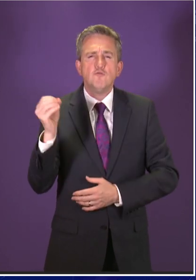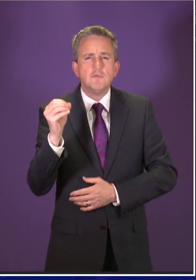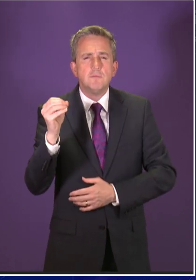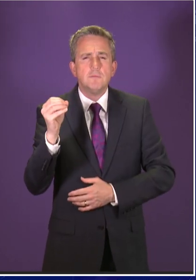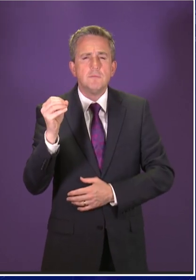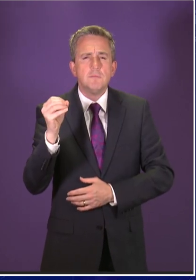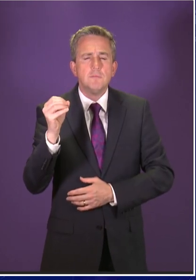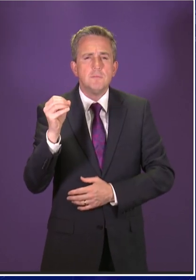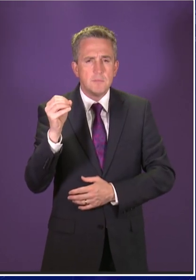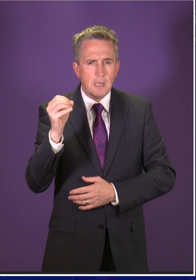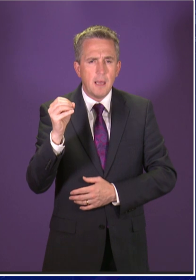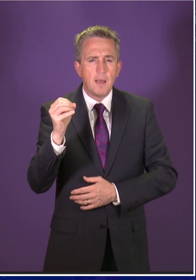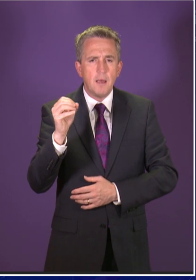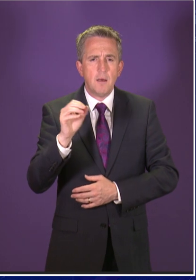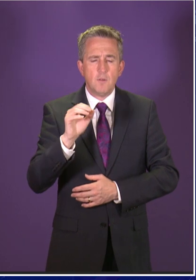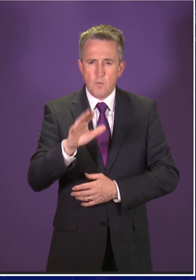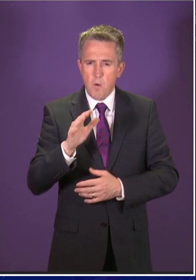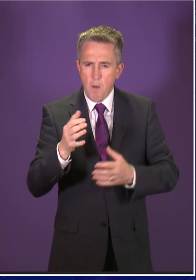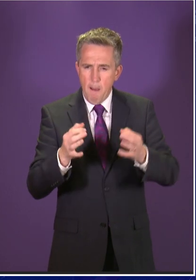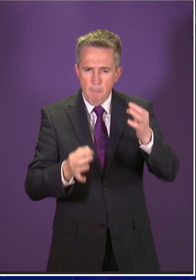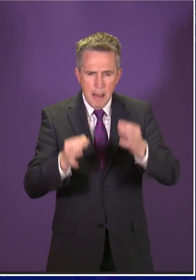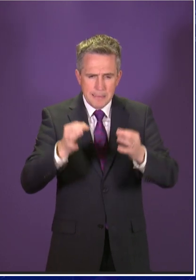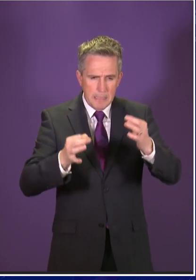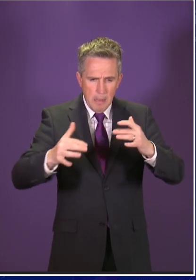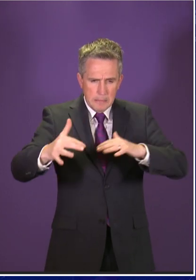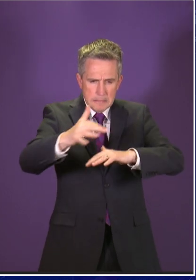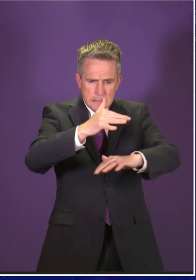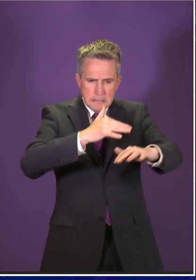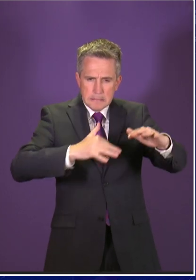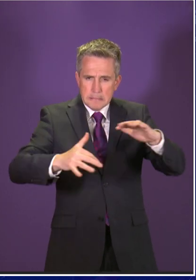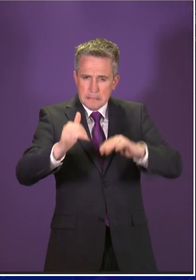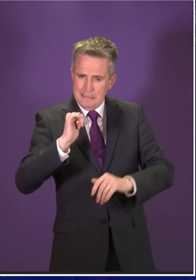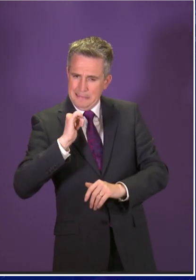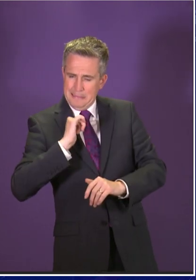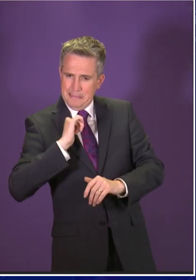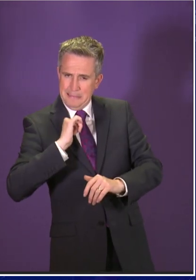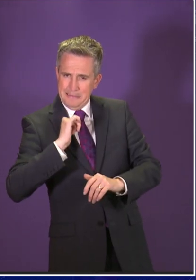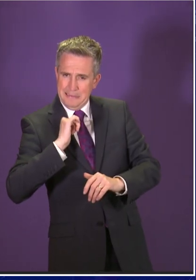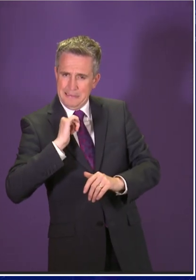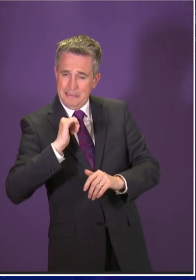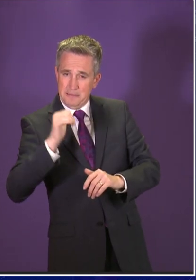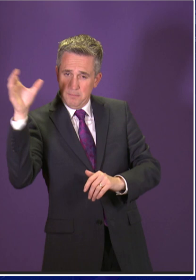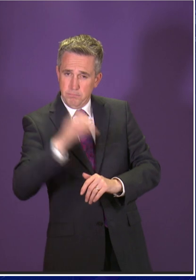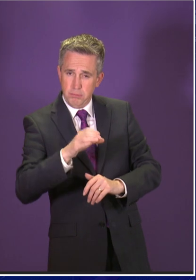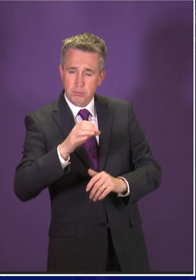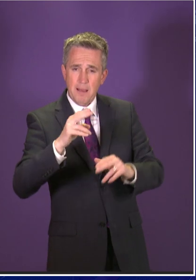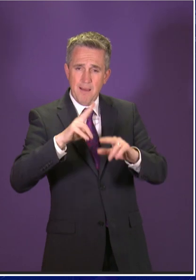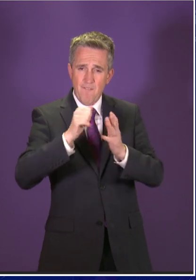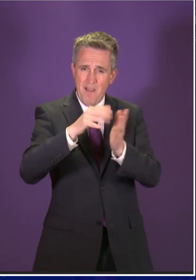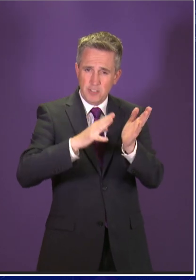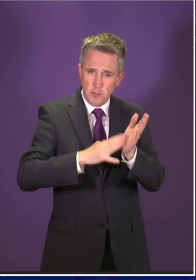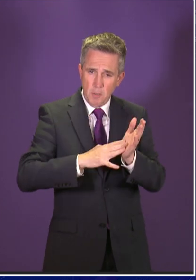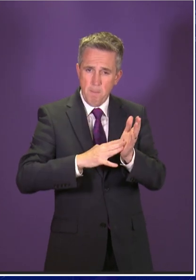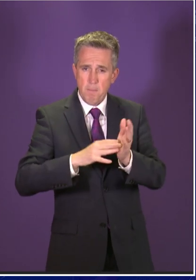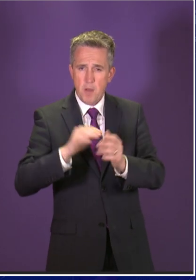have the seeds of the worst political fever that is about to break over the continent, that will kill millions of people, fascism. You